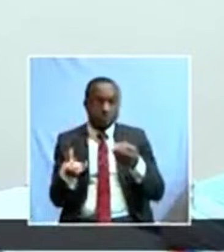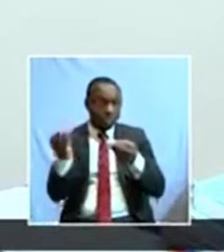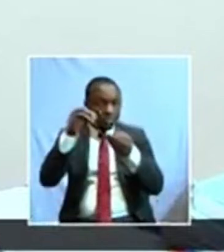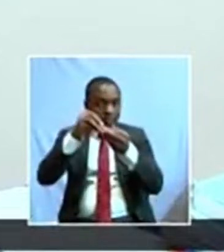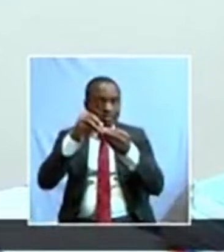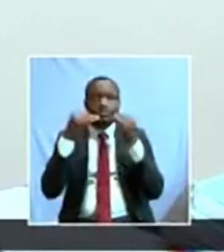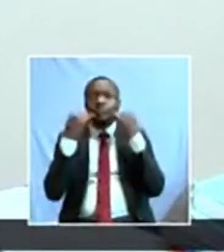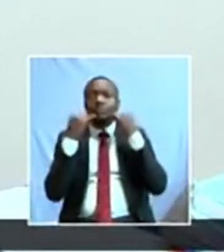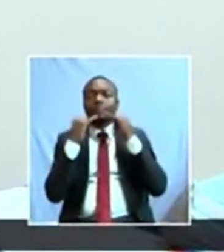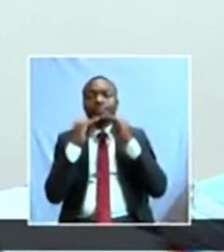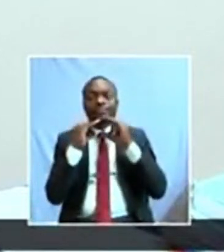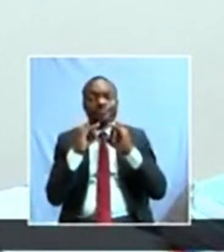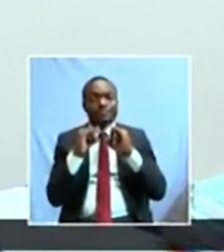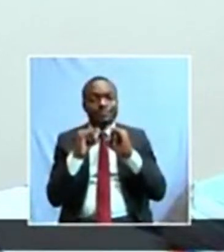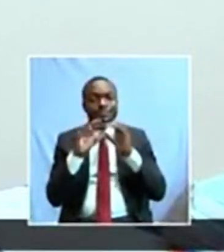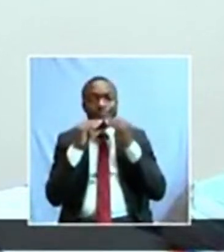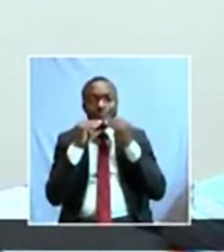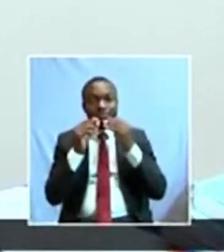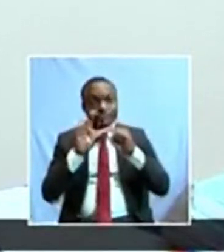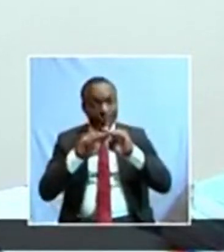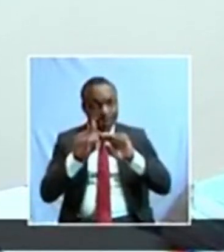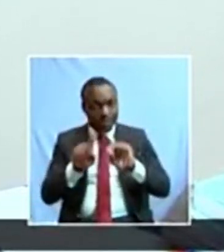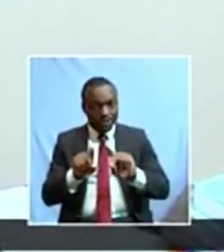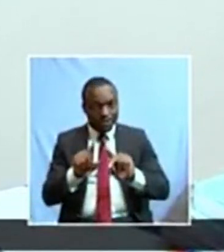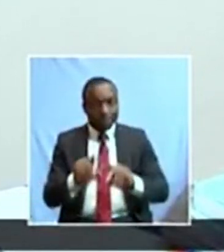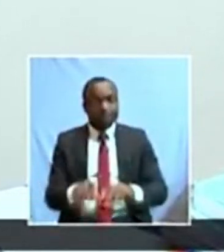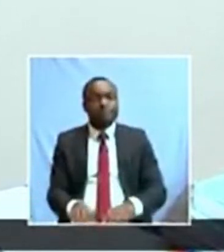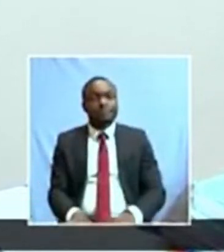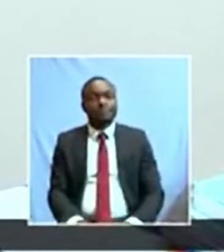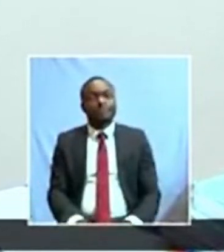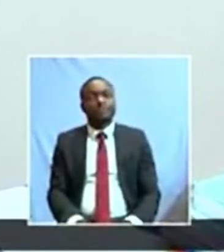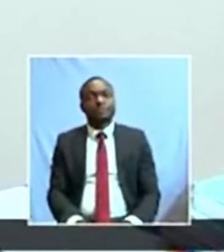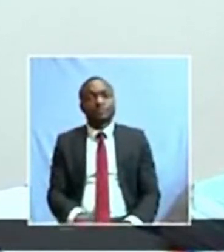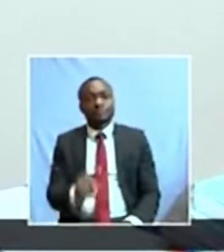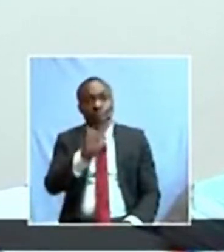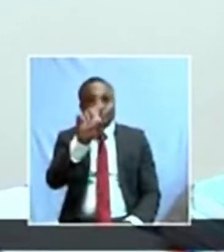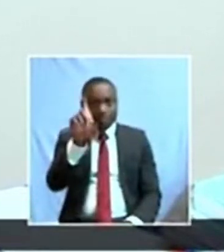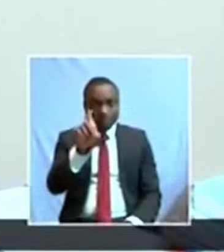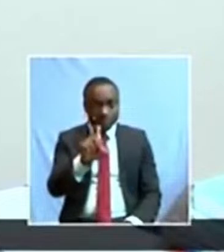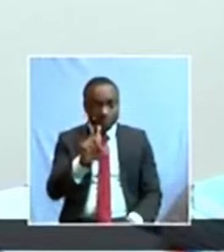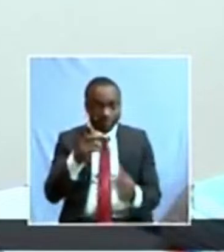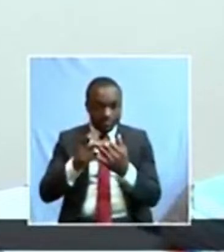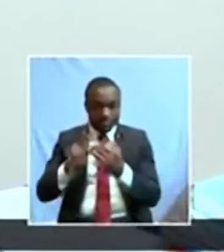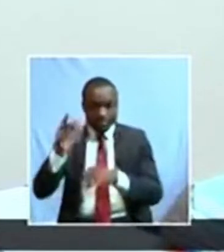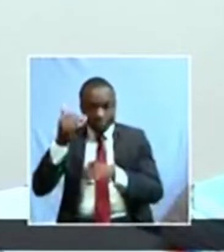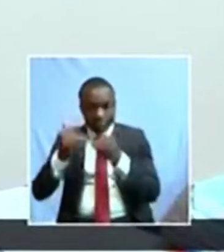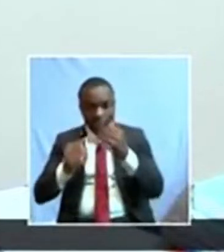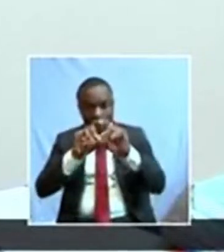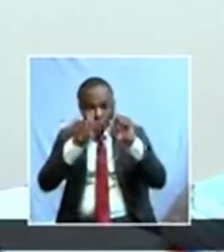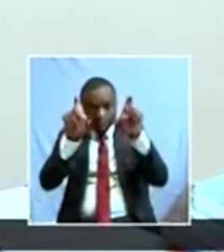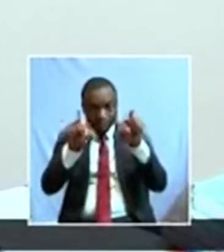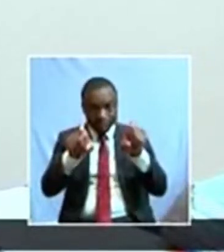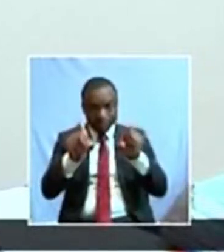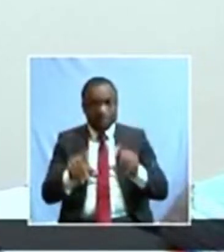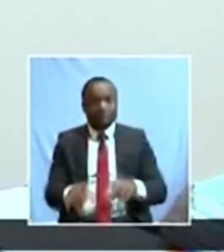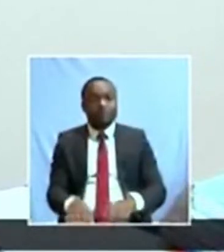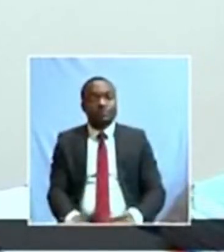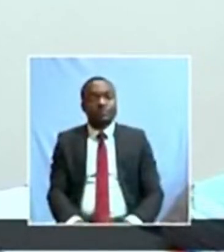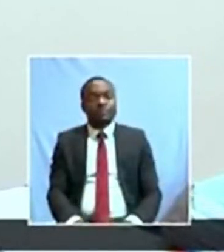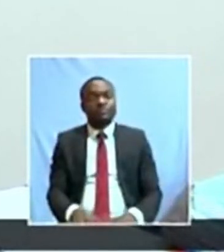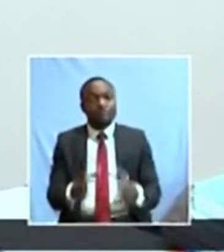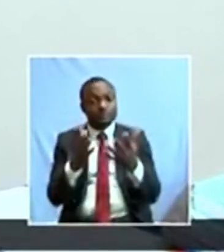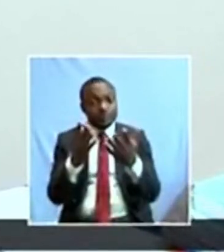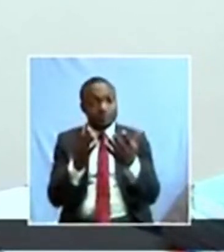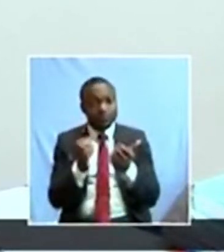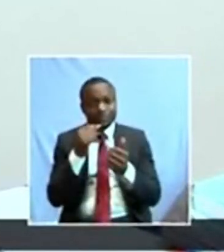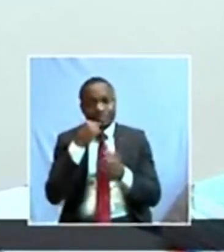information. Thank you, Chair. The question on the partial completion certificate, Chair, I wish to